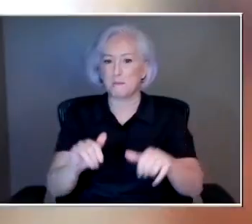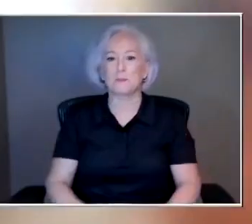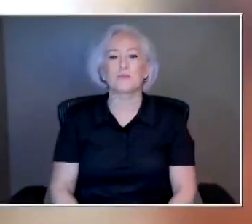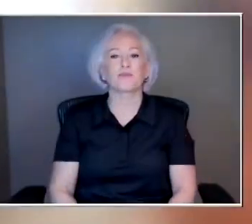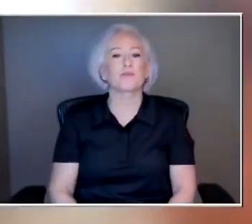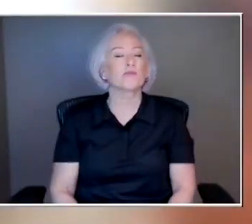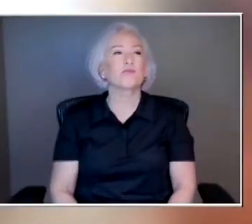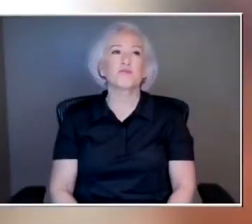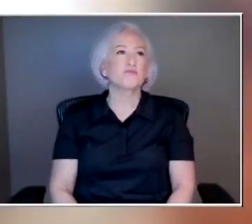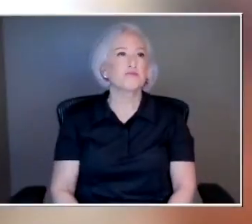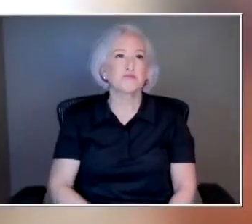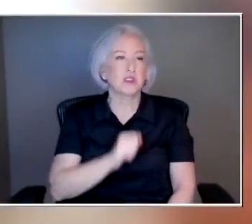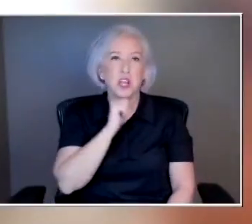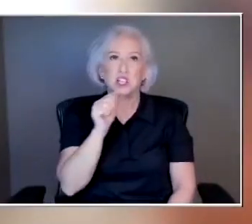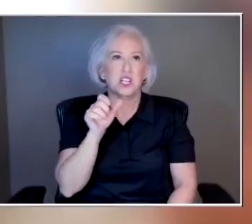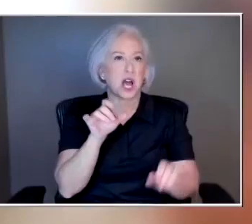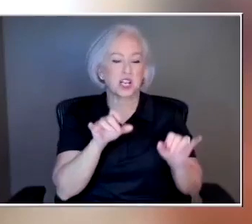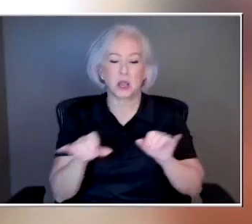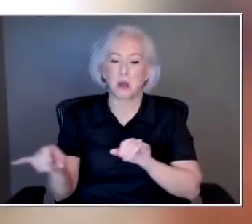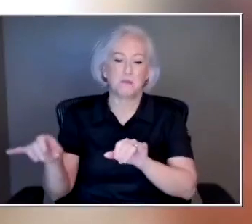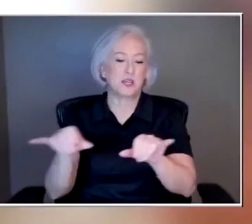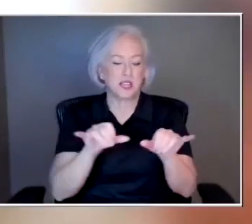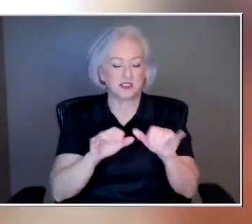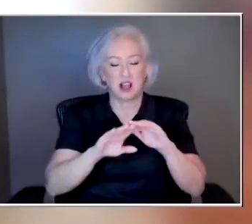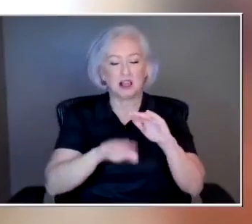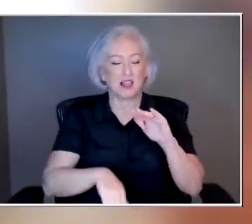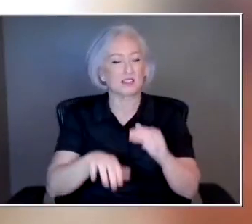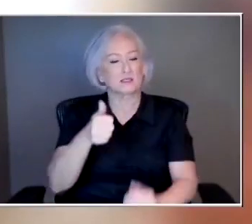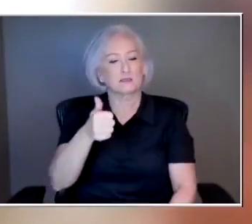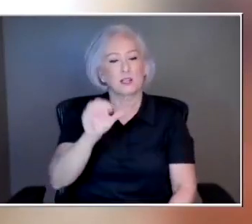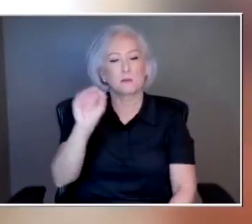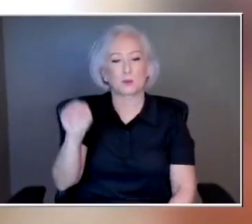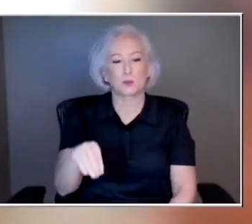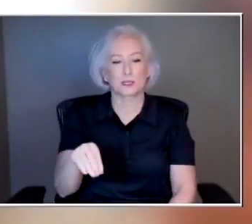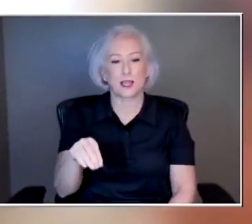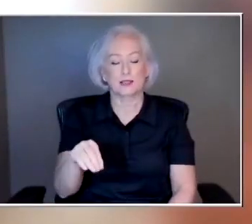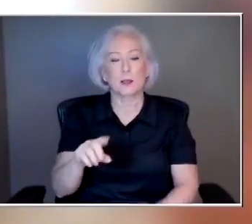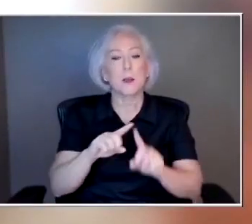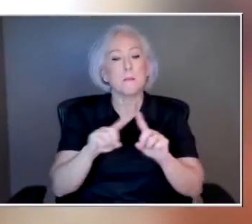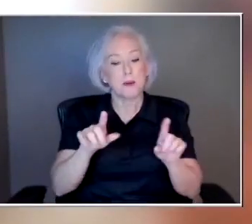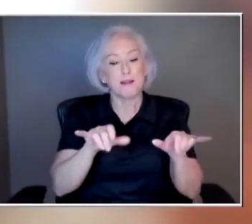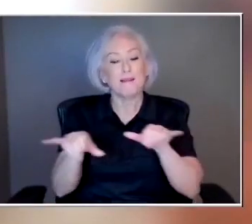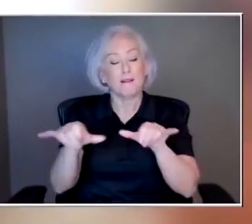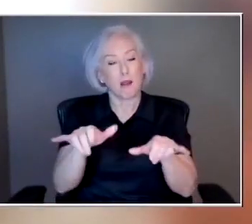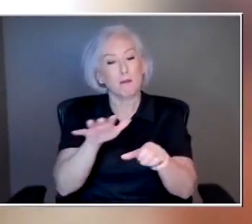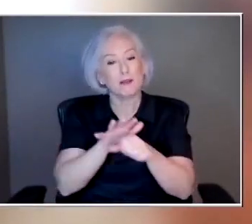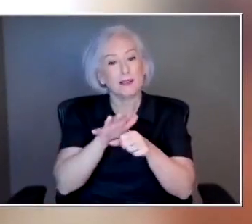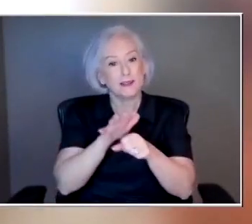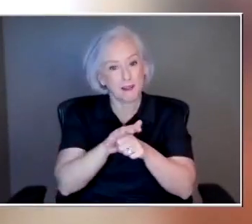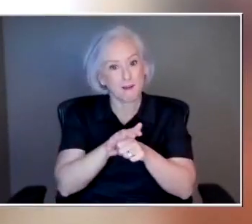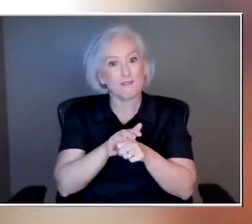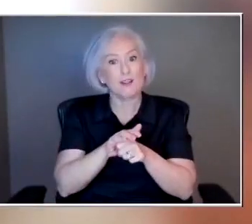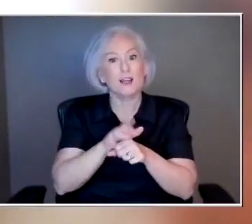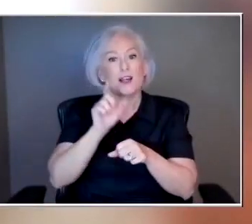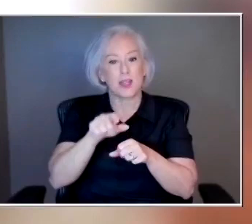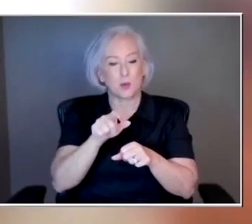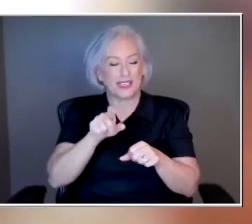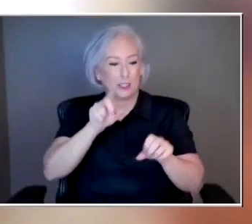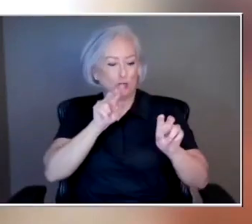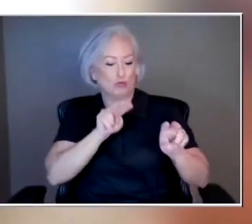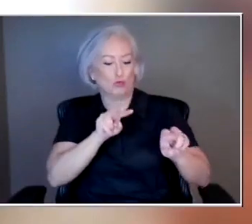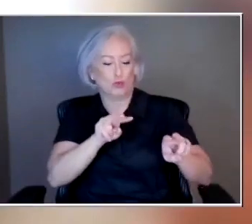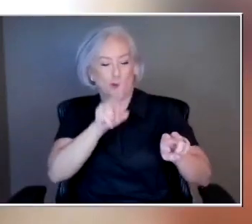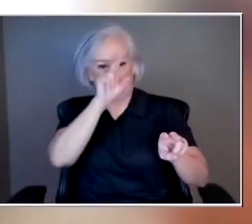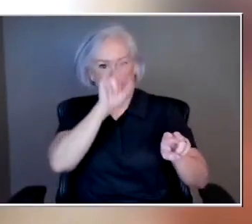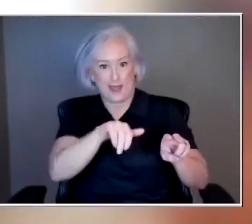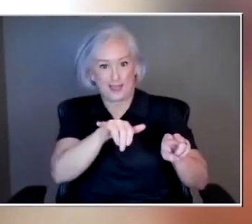very common. I would say it's less than 10%, but it is common enough that we should be looking for it, and we should ensure that this